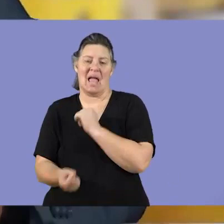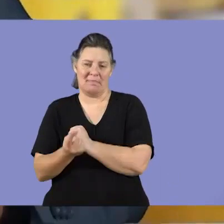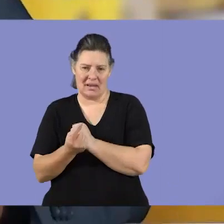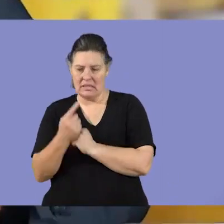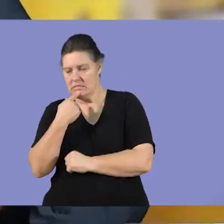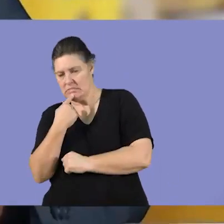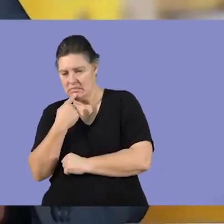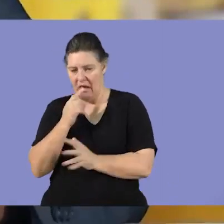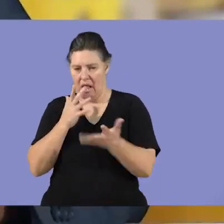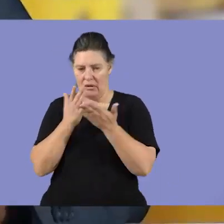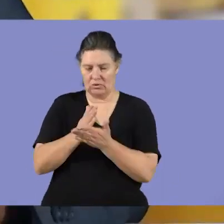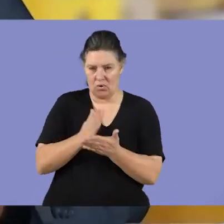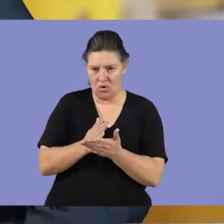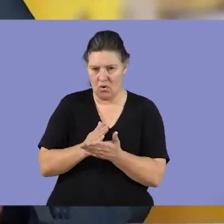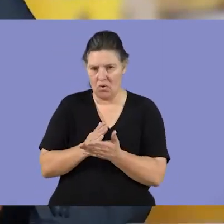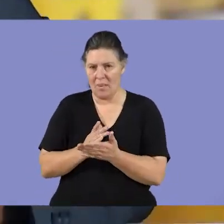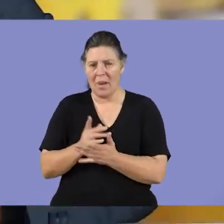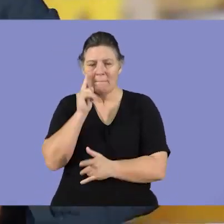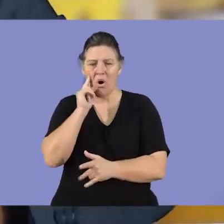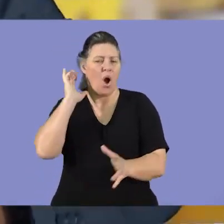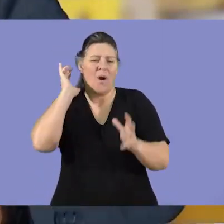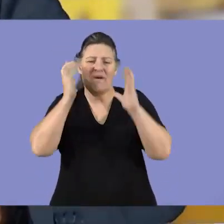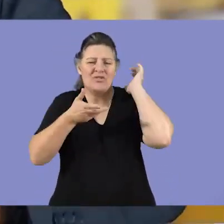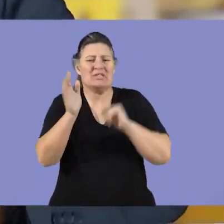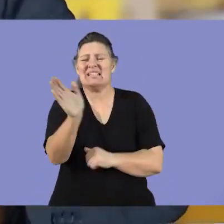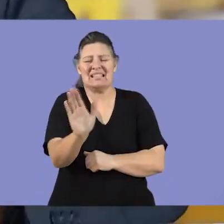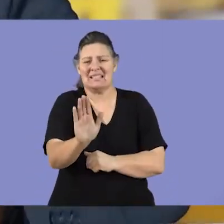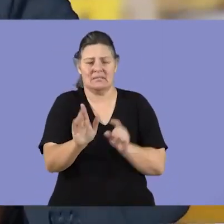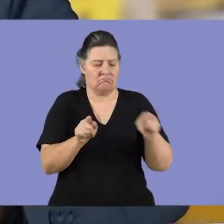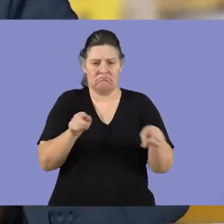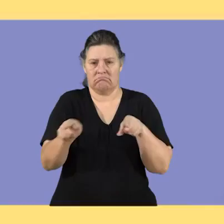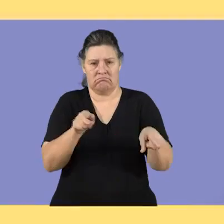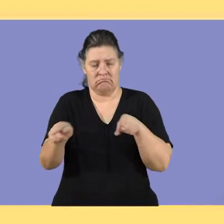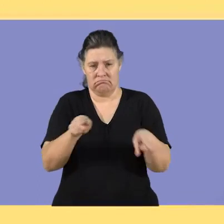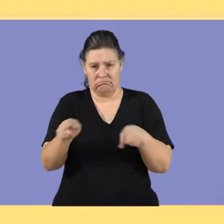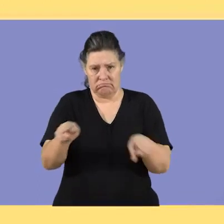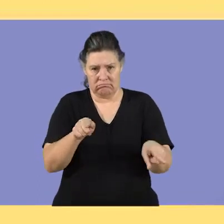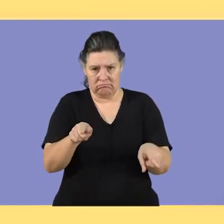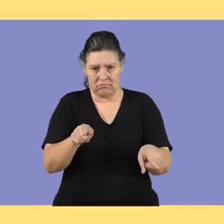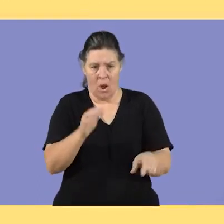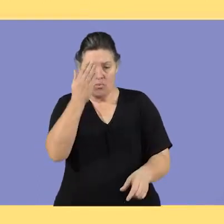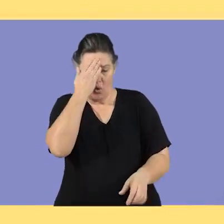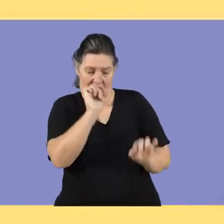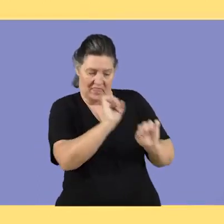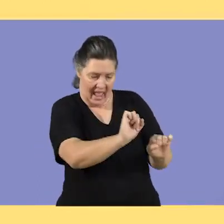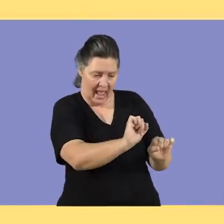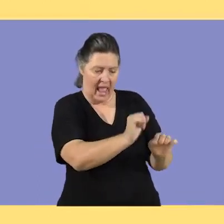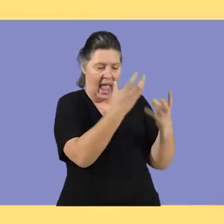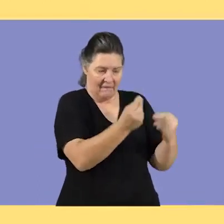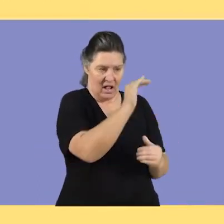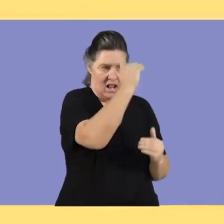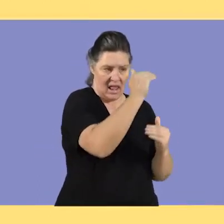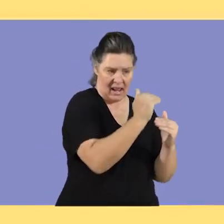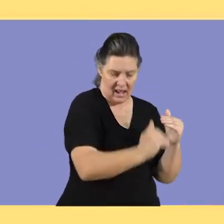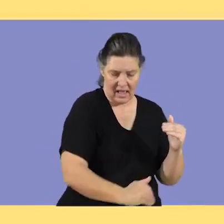a topic. It is very important that you do not mix up the characteristics of your formal and informal businesses. It